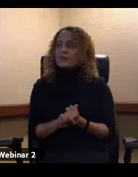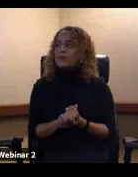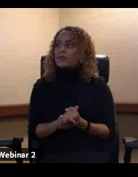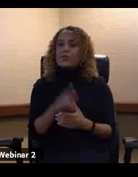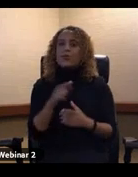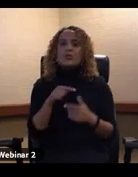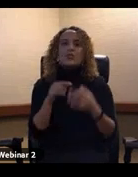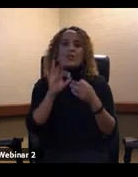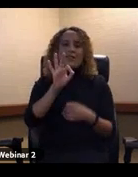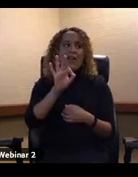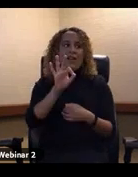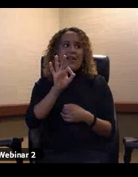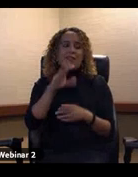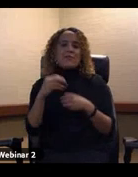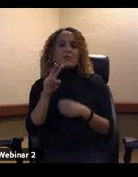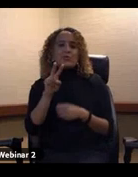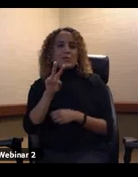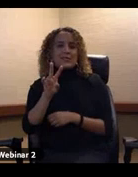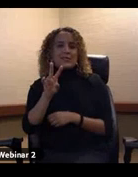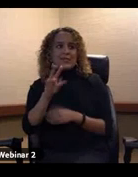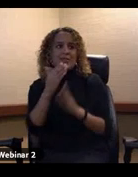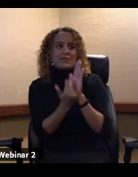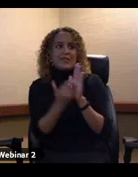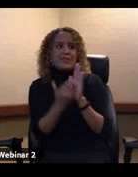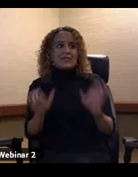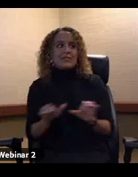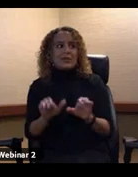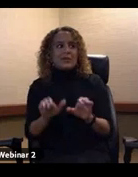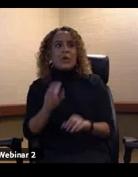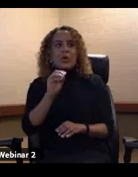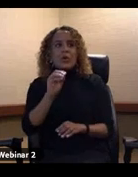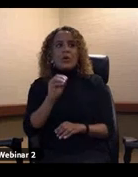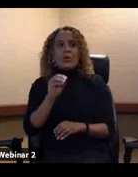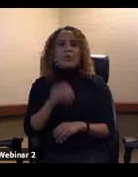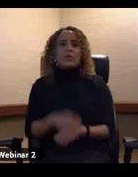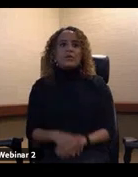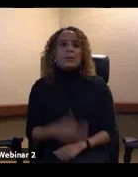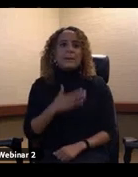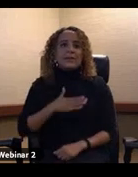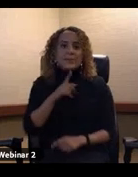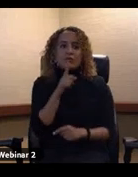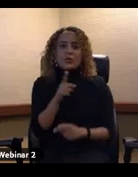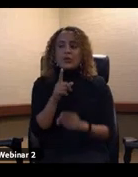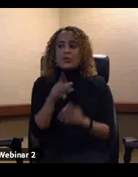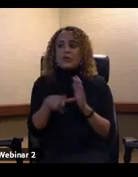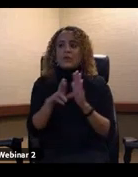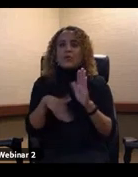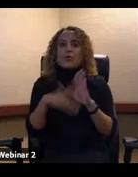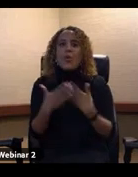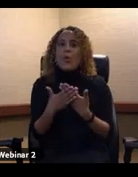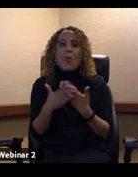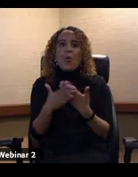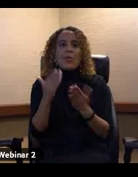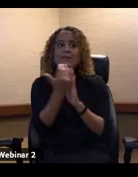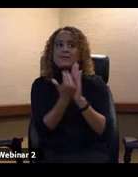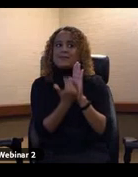those are just 9 of the 27 list of activities that OVW has in the companion guide. Please make sure you review the whole